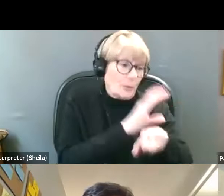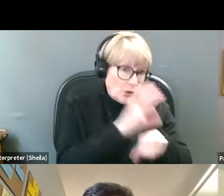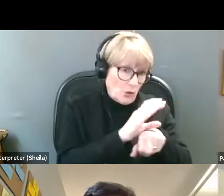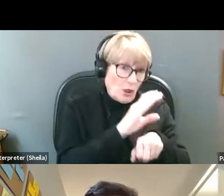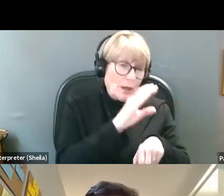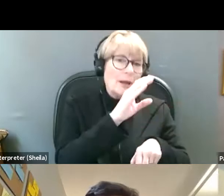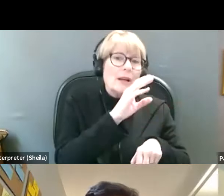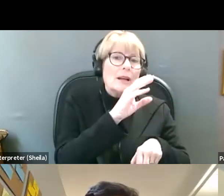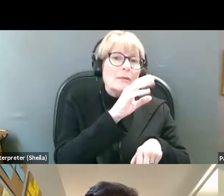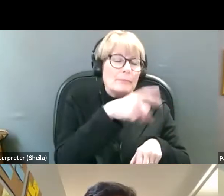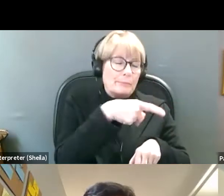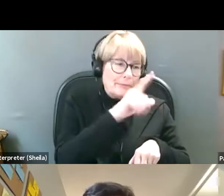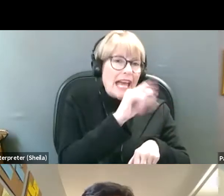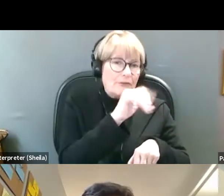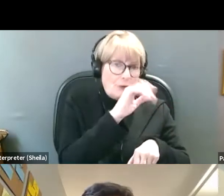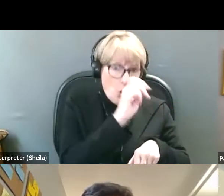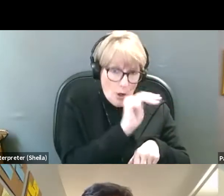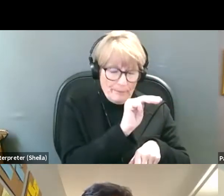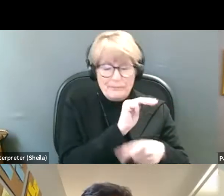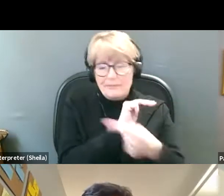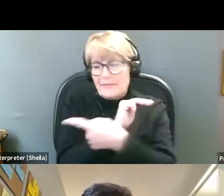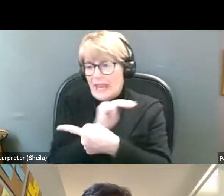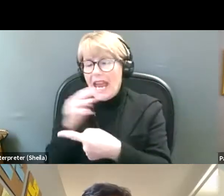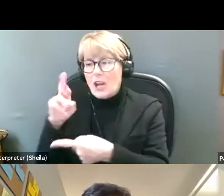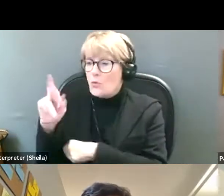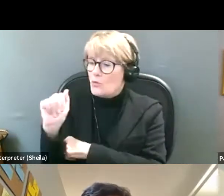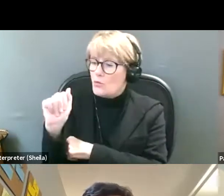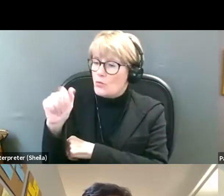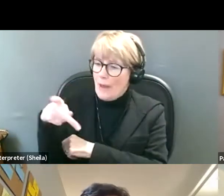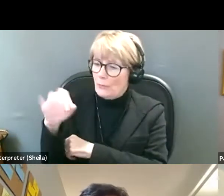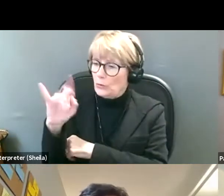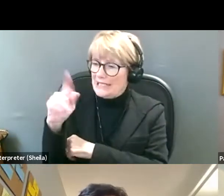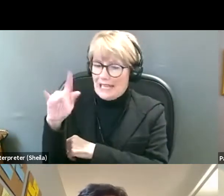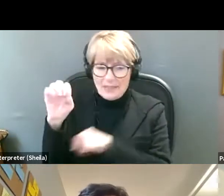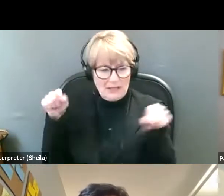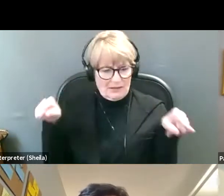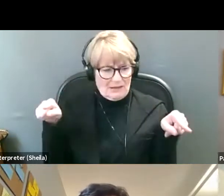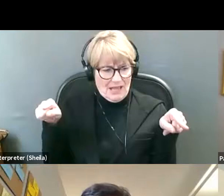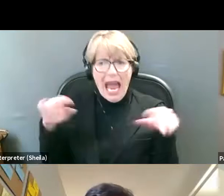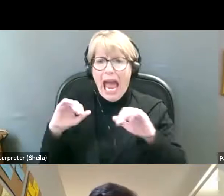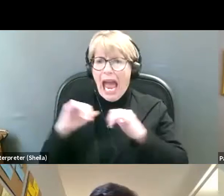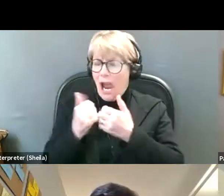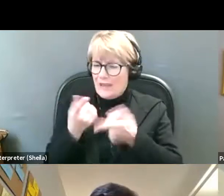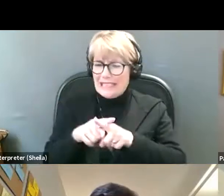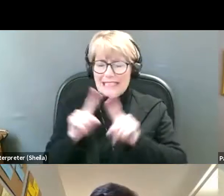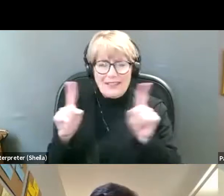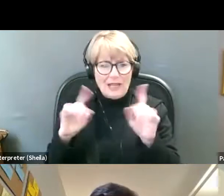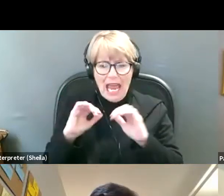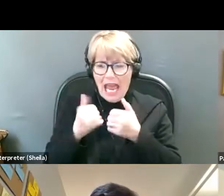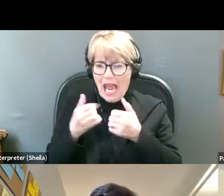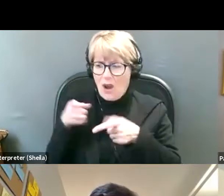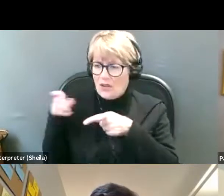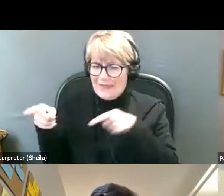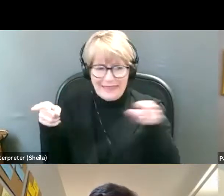it before, and they're really asking the question, I think, of how would this impact the fair